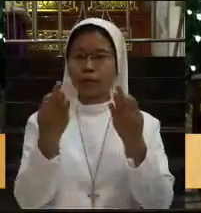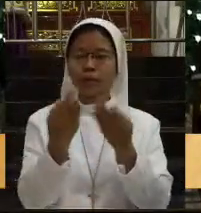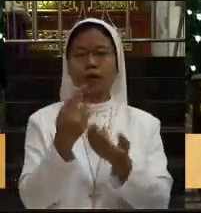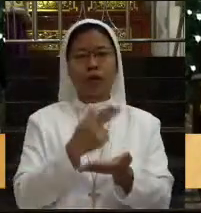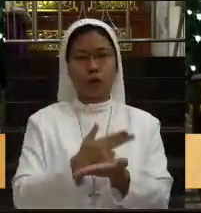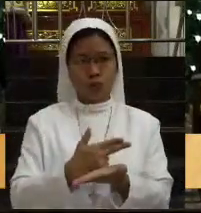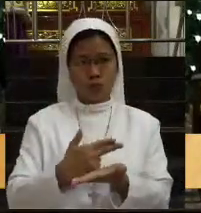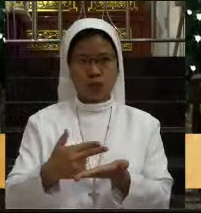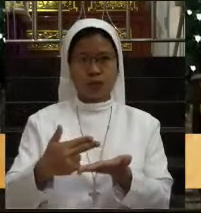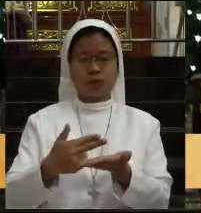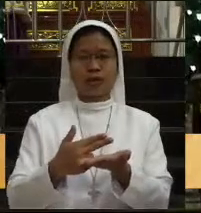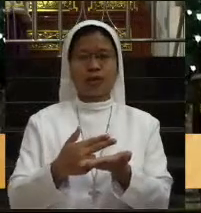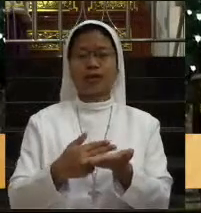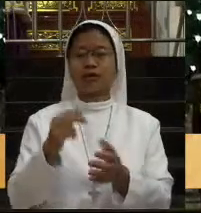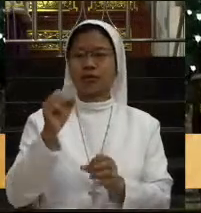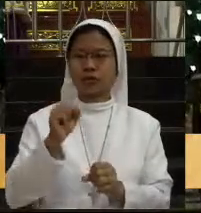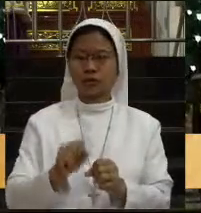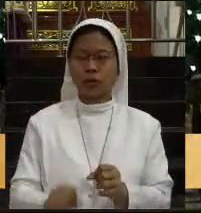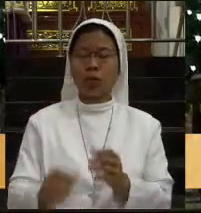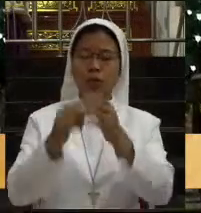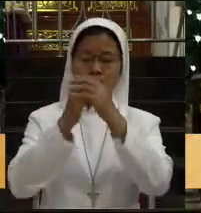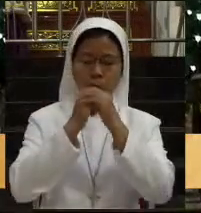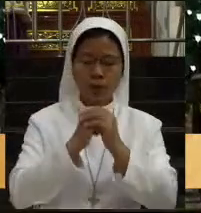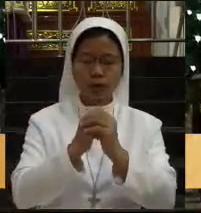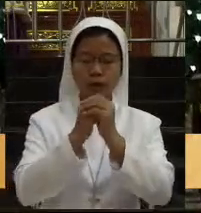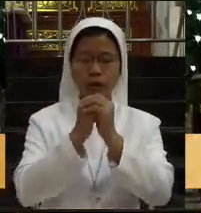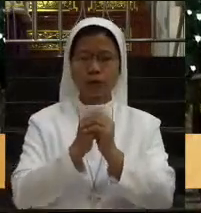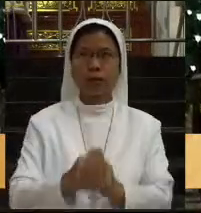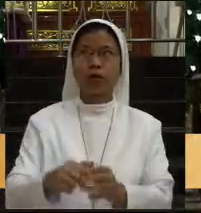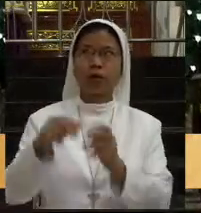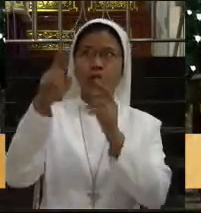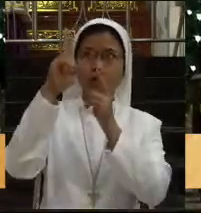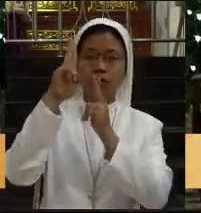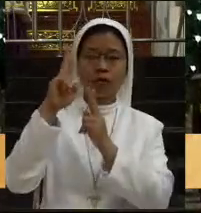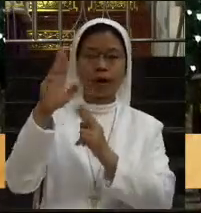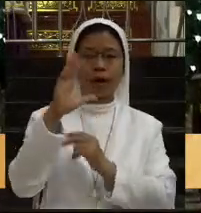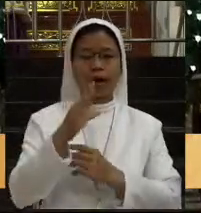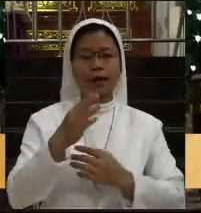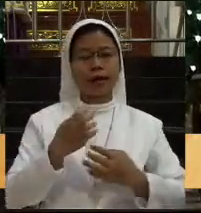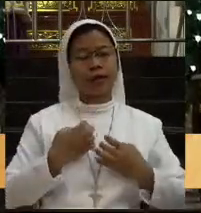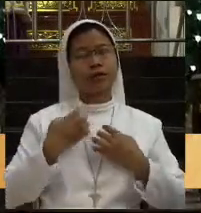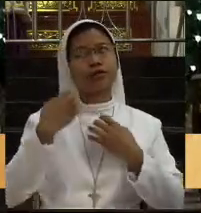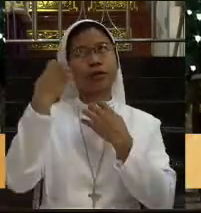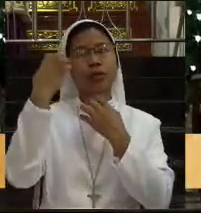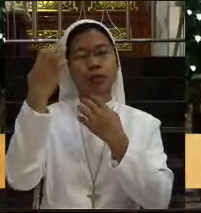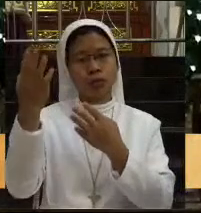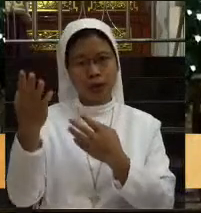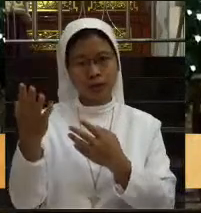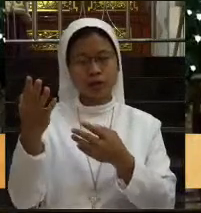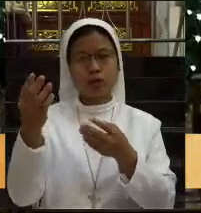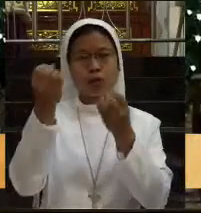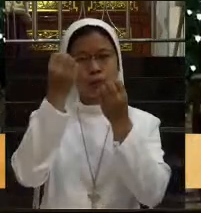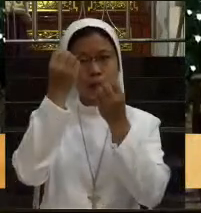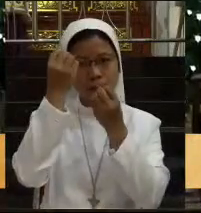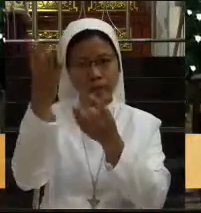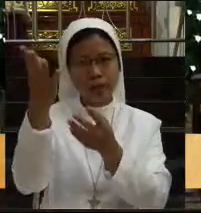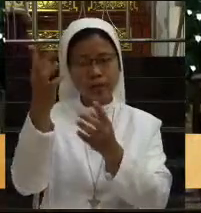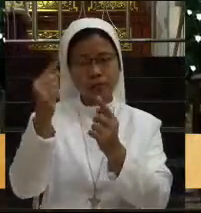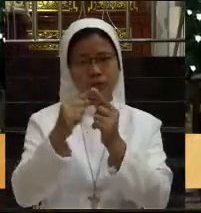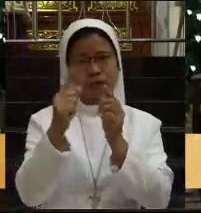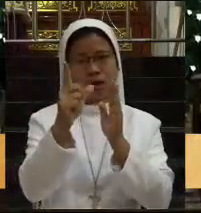pay homage, worship, and express their utmost obedience to the law of